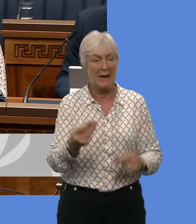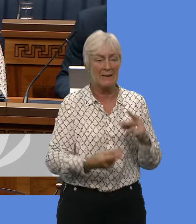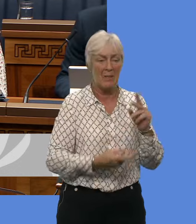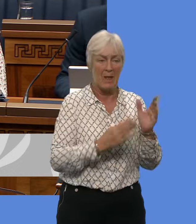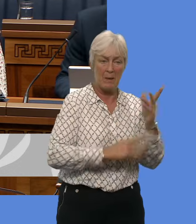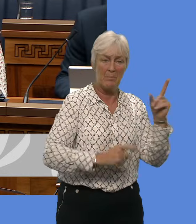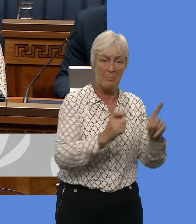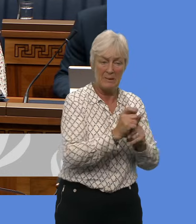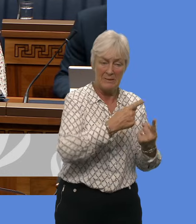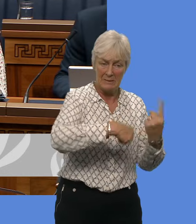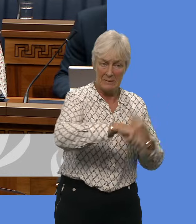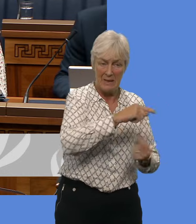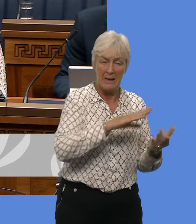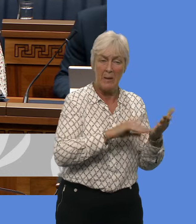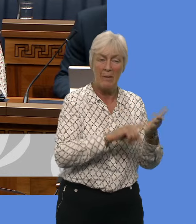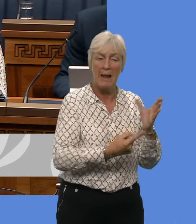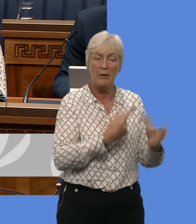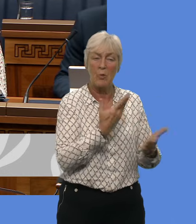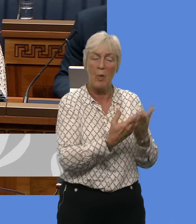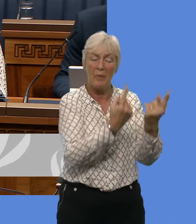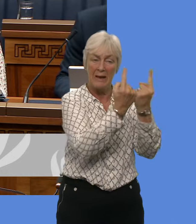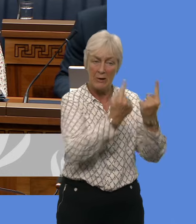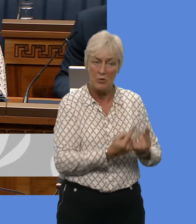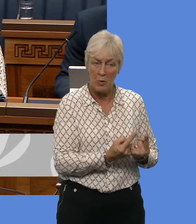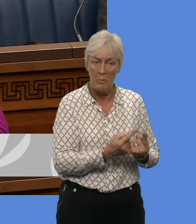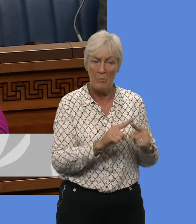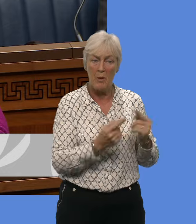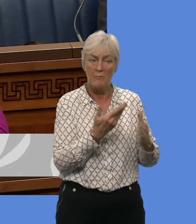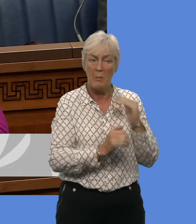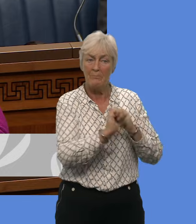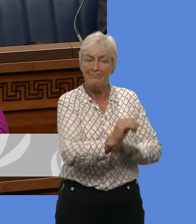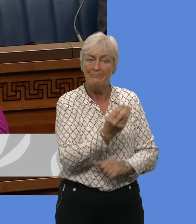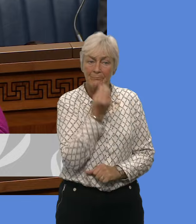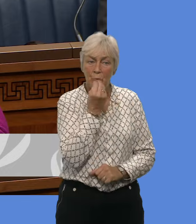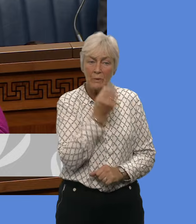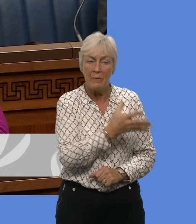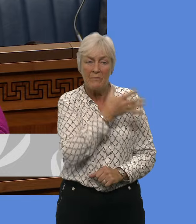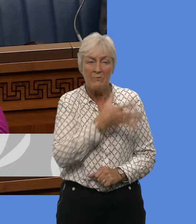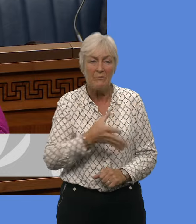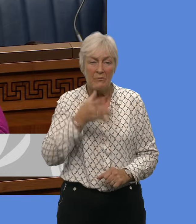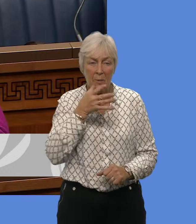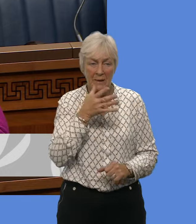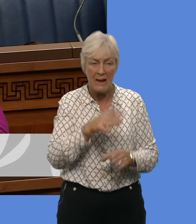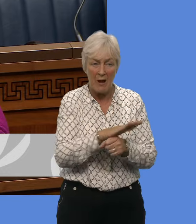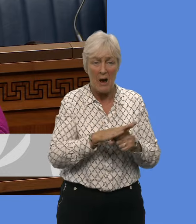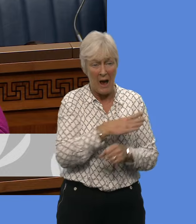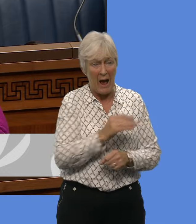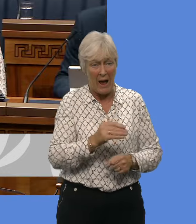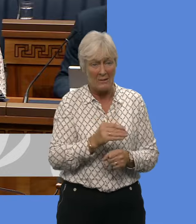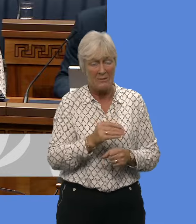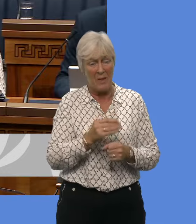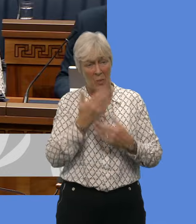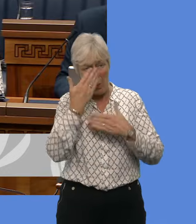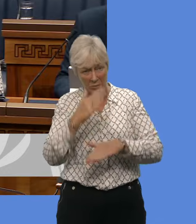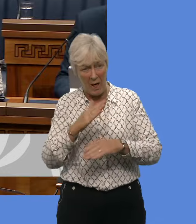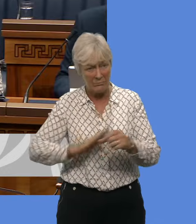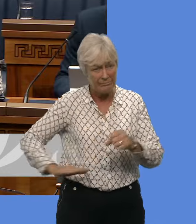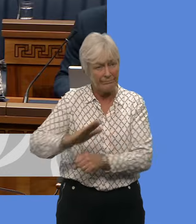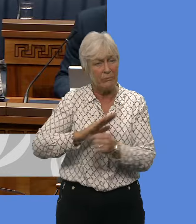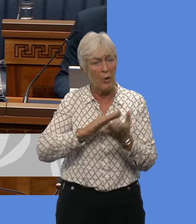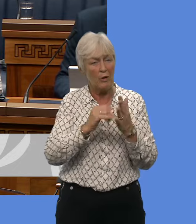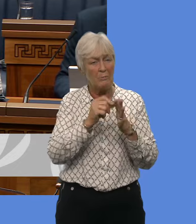MPs and MLAs on this issue, but also from the agri-foods and farming sector and the hospitality sector. These jobs are